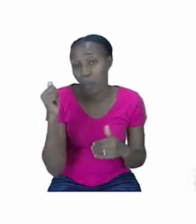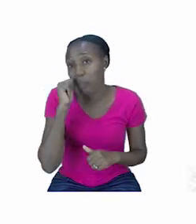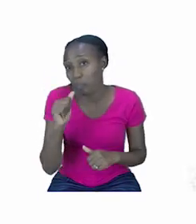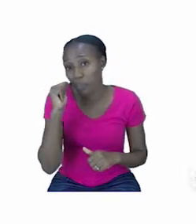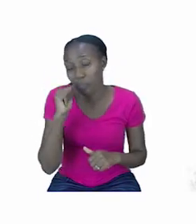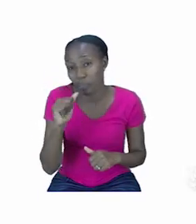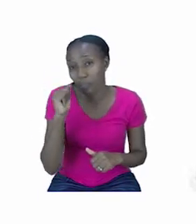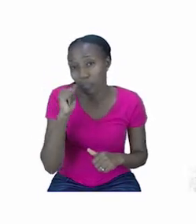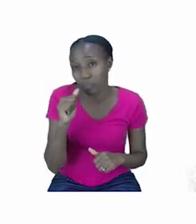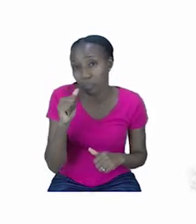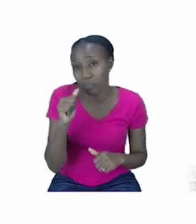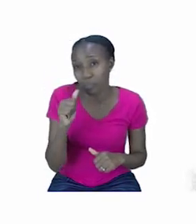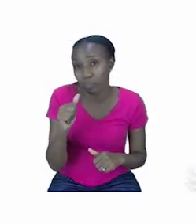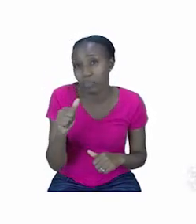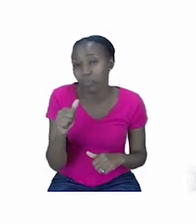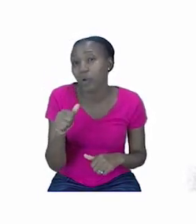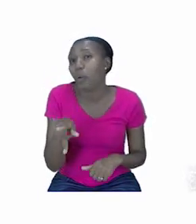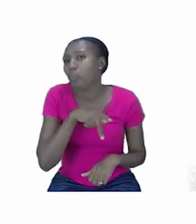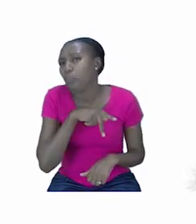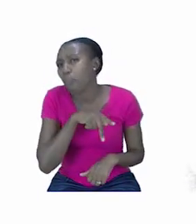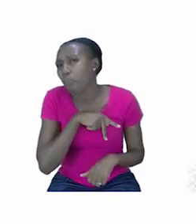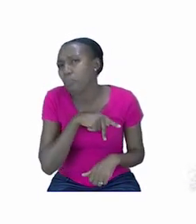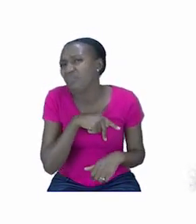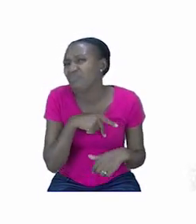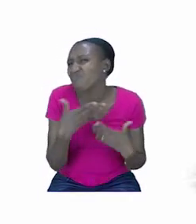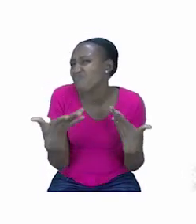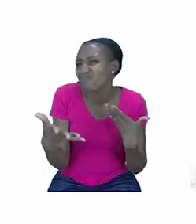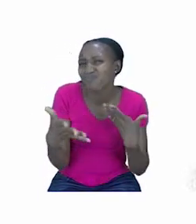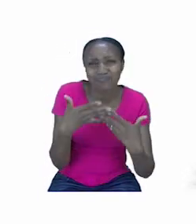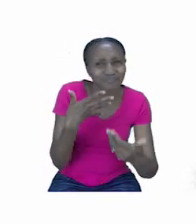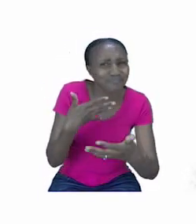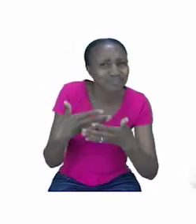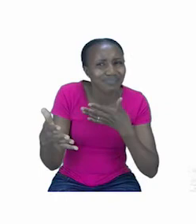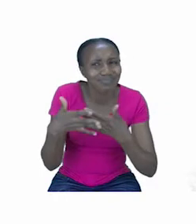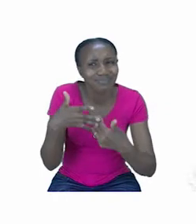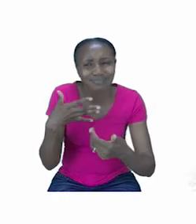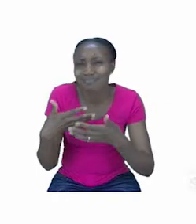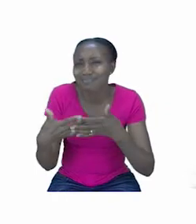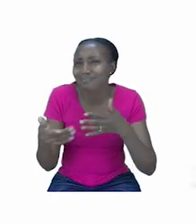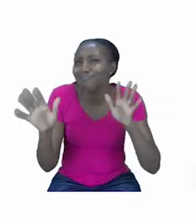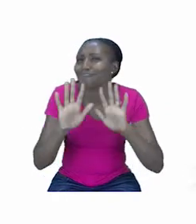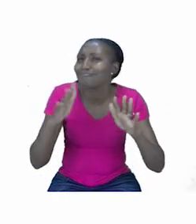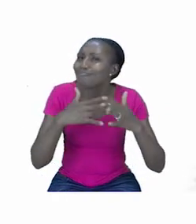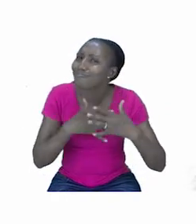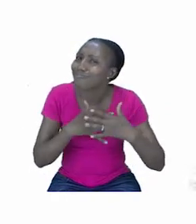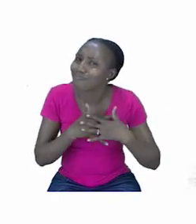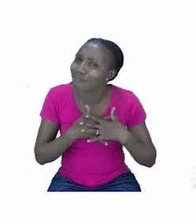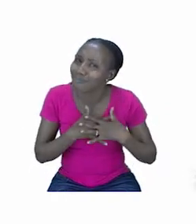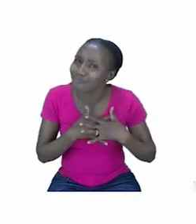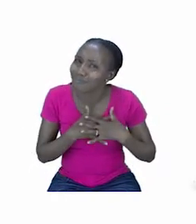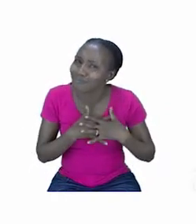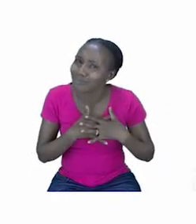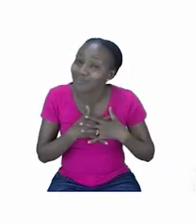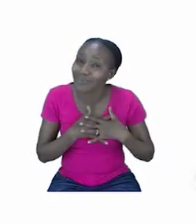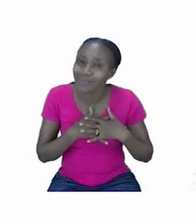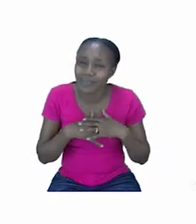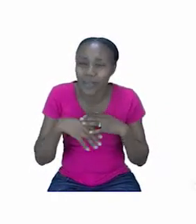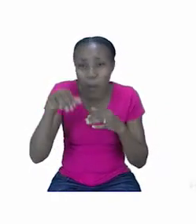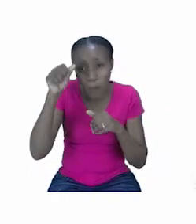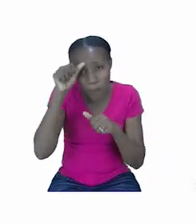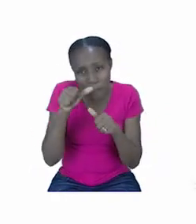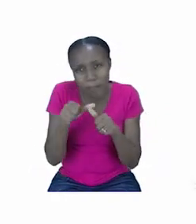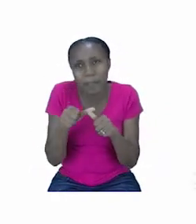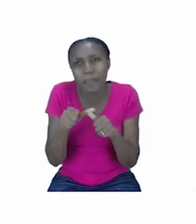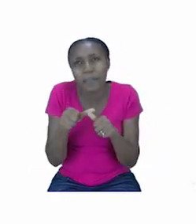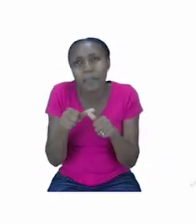it can be purple, any color that is your favorite. Remember, my friends, when we